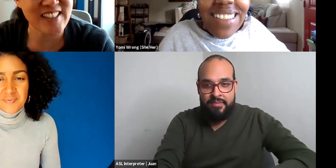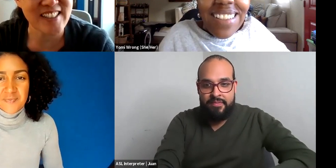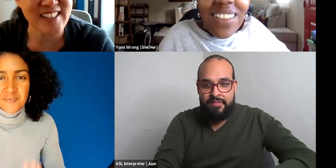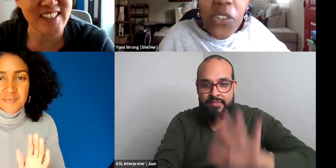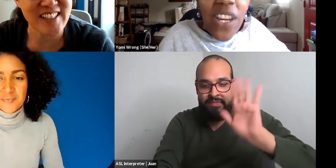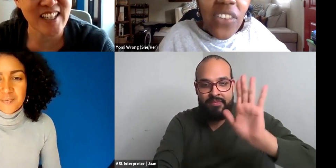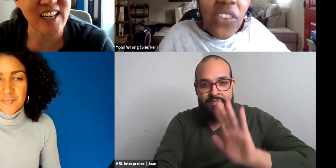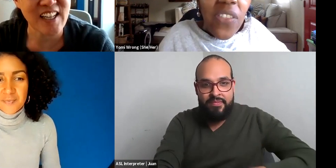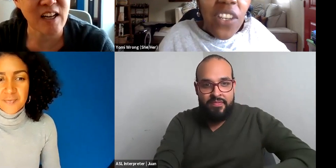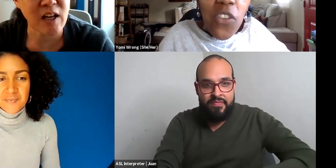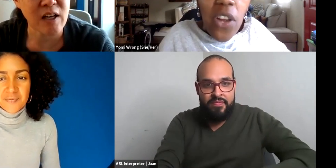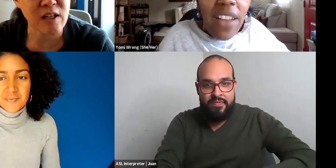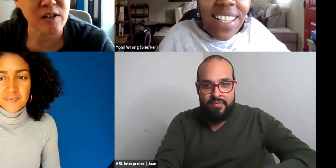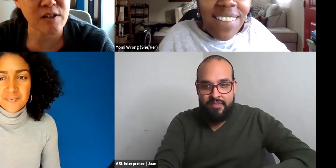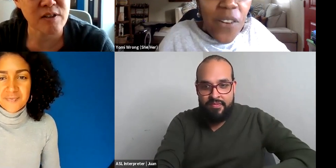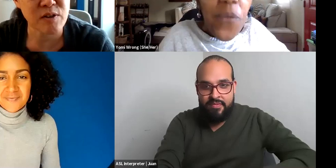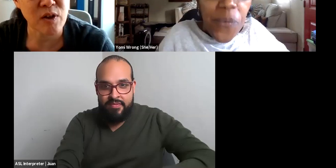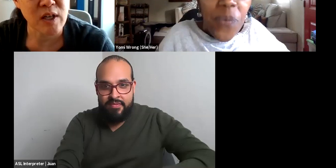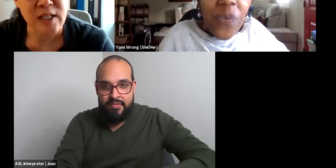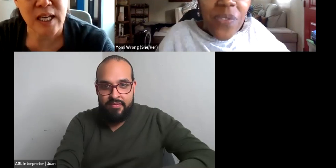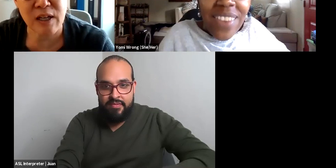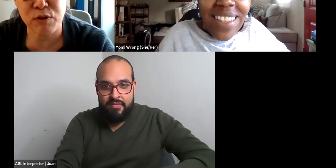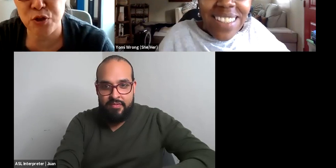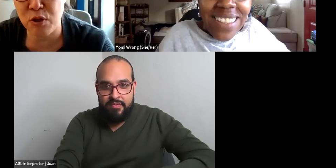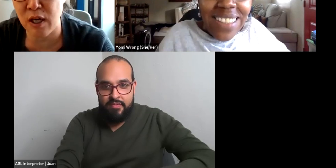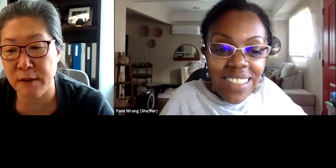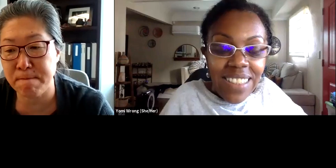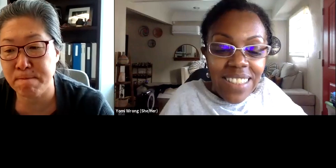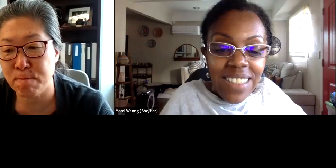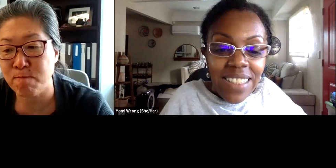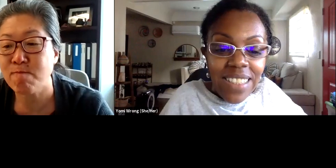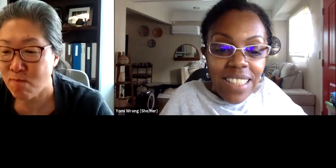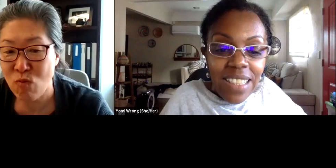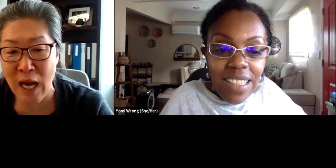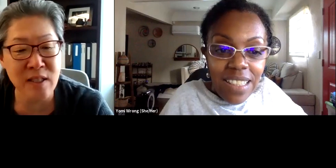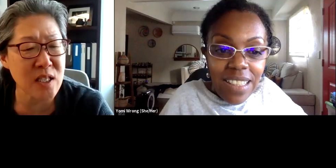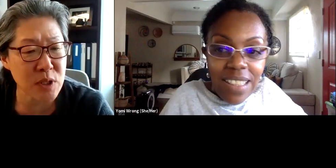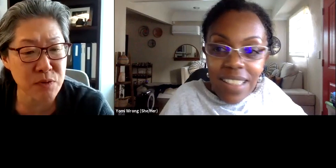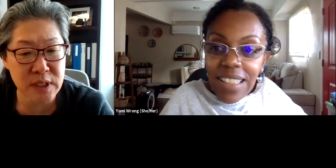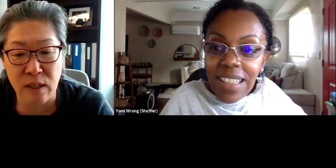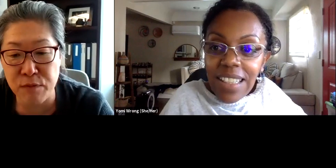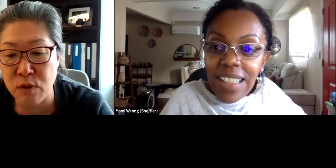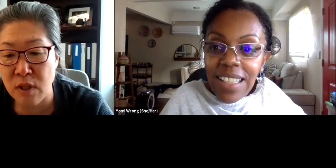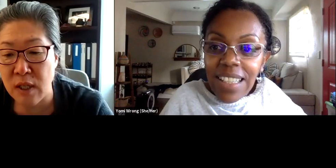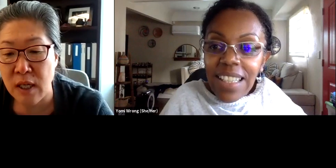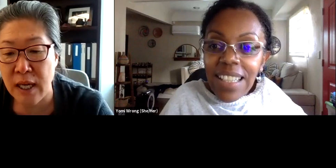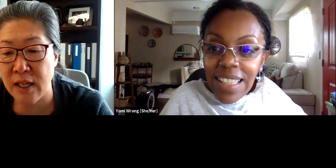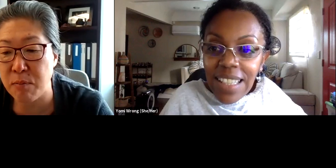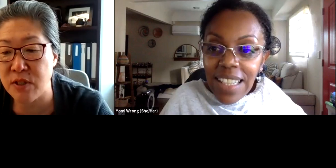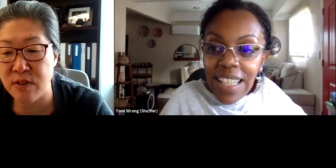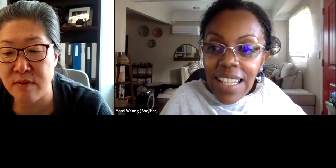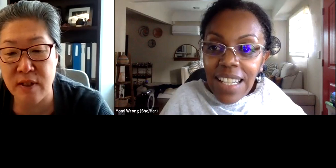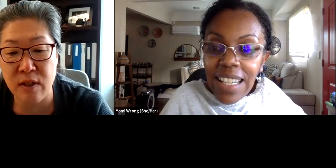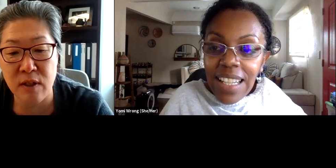Bye. This was great, Sassoon. Thank you for having us here. Yeah, for sure. I think this was really helpful.